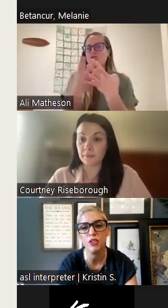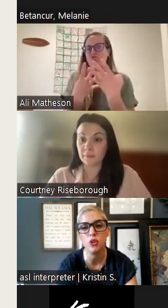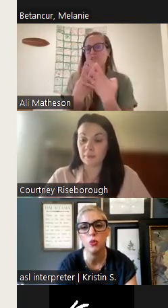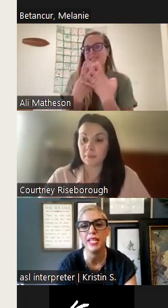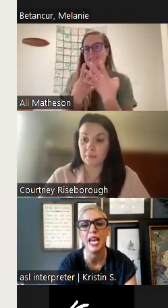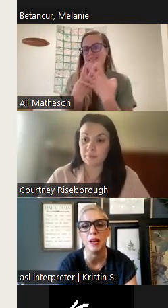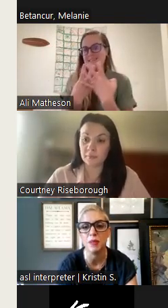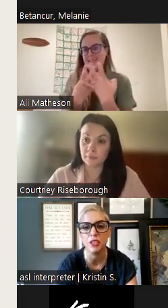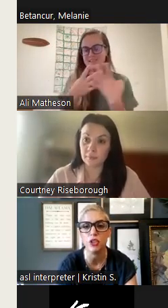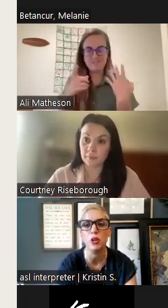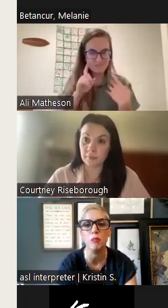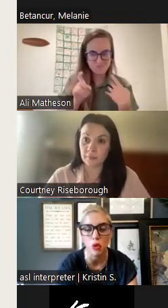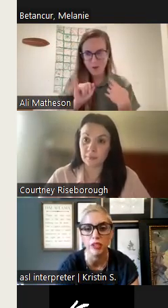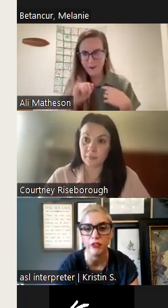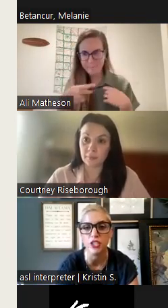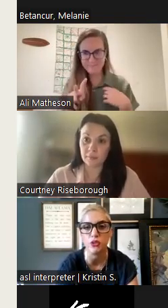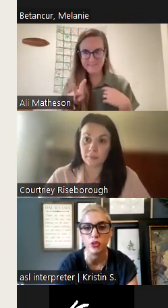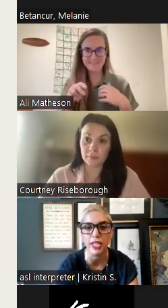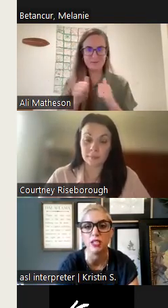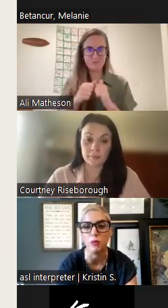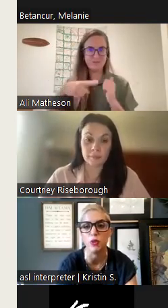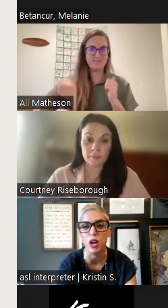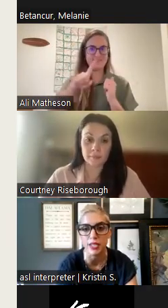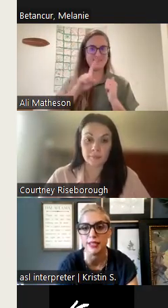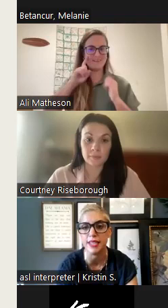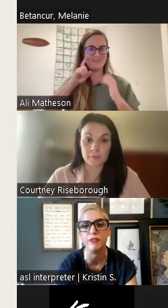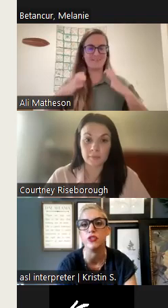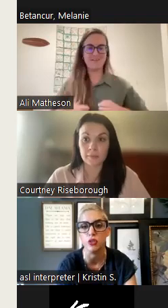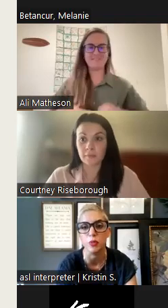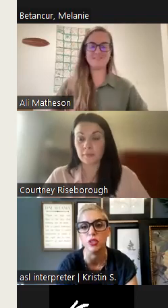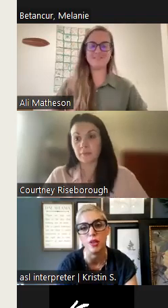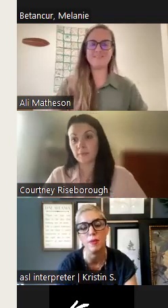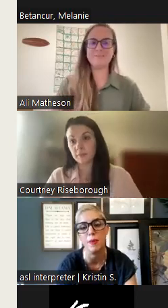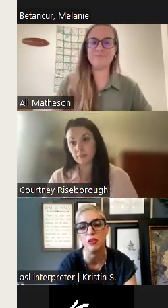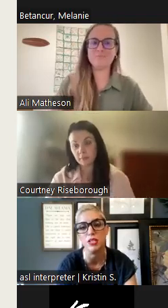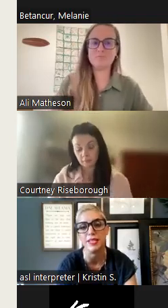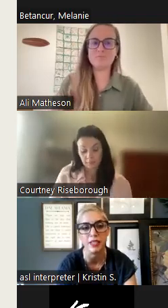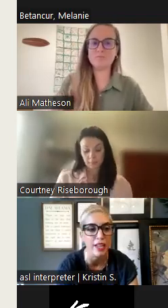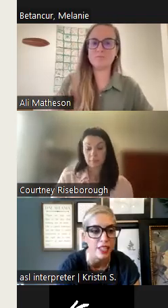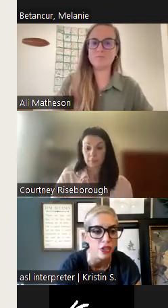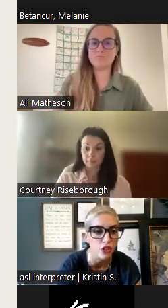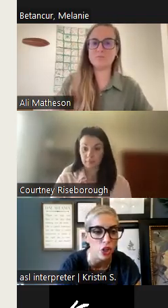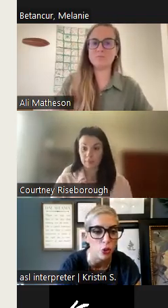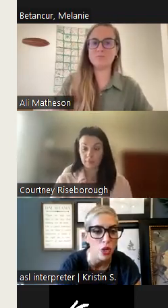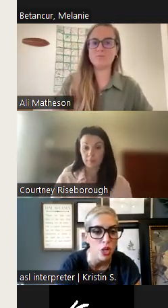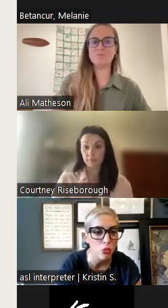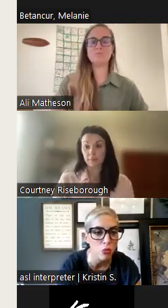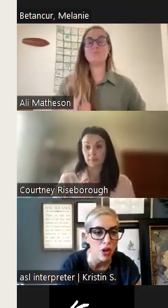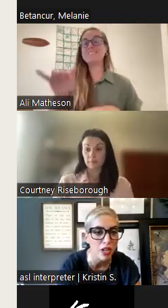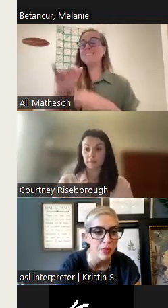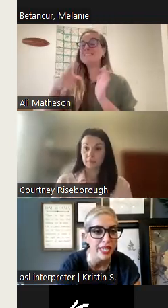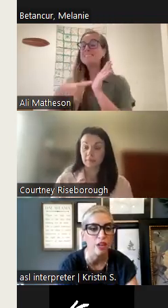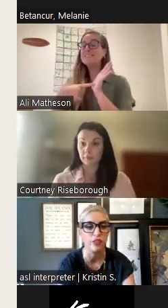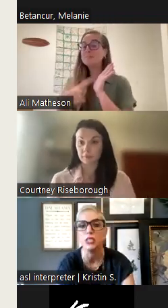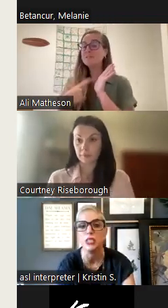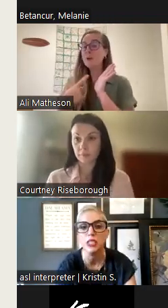Now, there's so many gaps. It's so important for these screenings when we're talking to deaf consumers about domestic violence. So we want